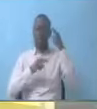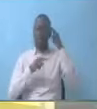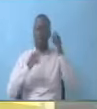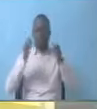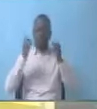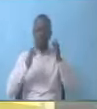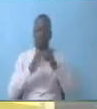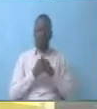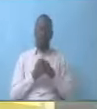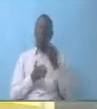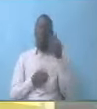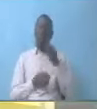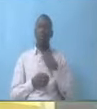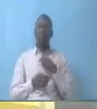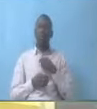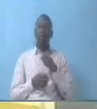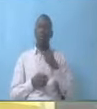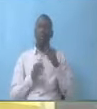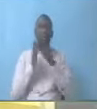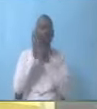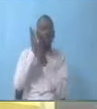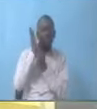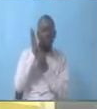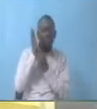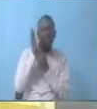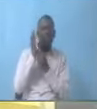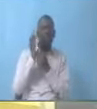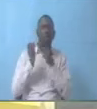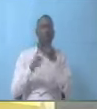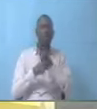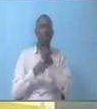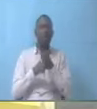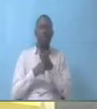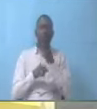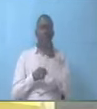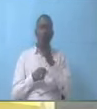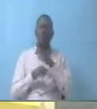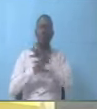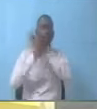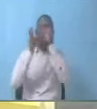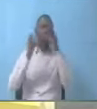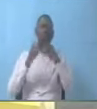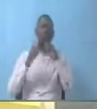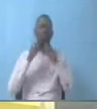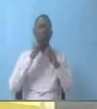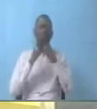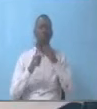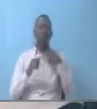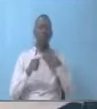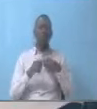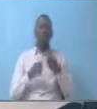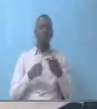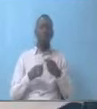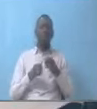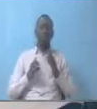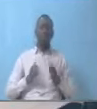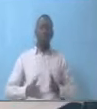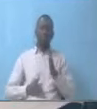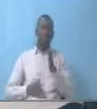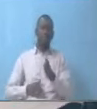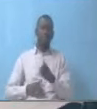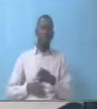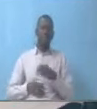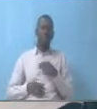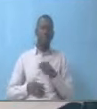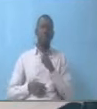the broadcast that all those champions of human rights were not keeping quiet, were not shutting their mouth. We very soon find